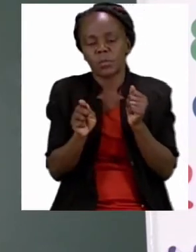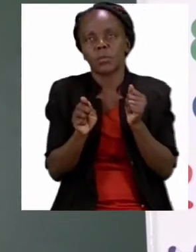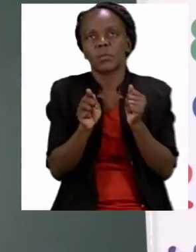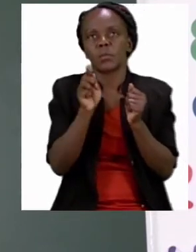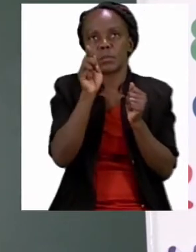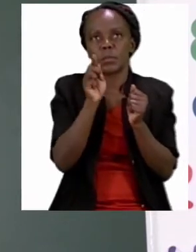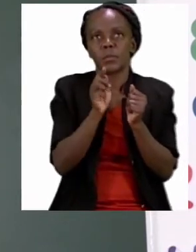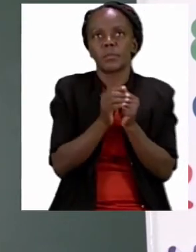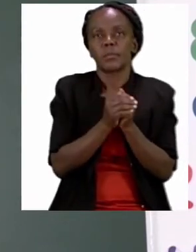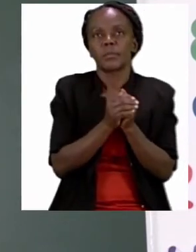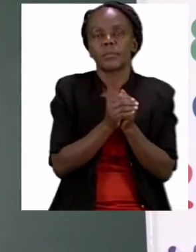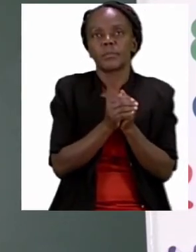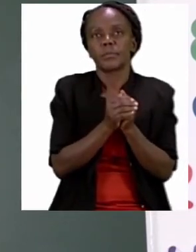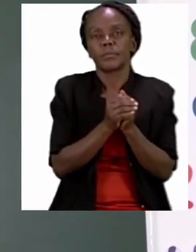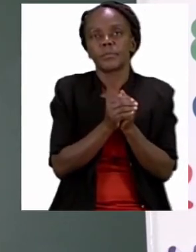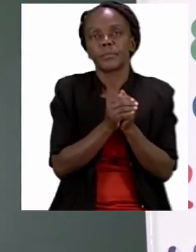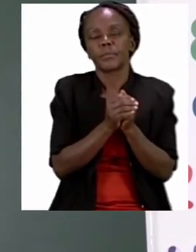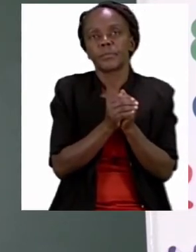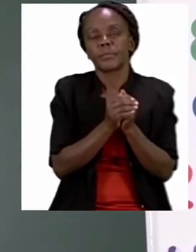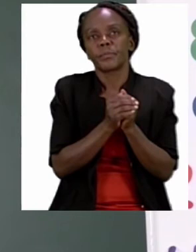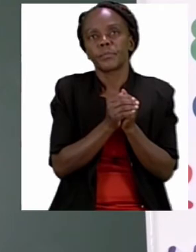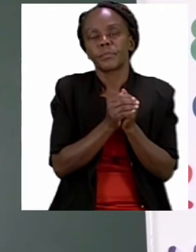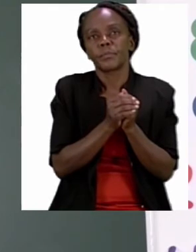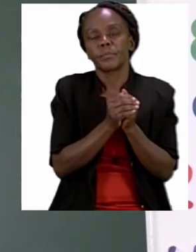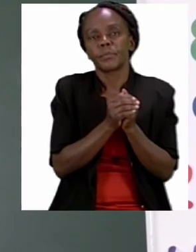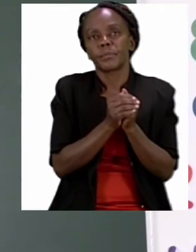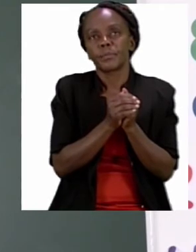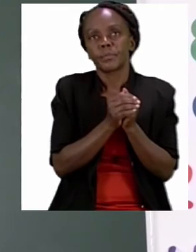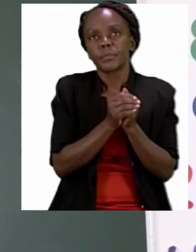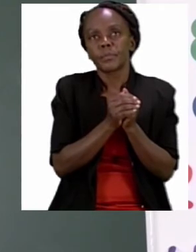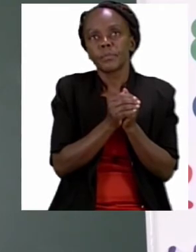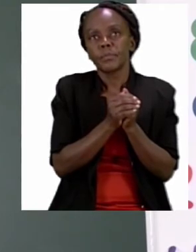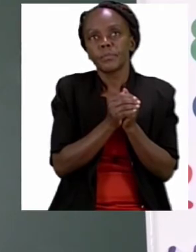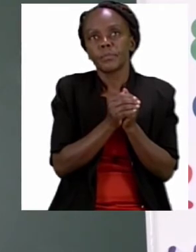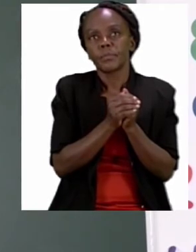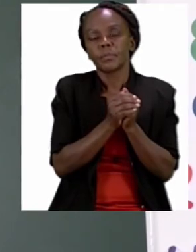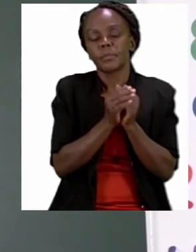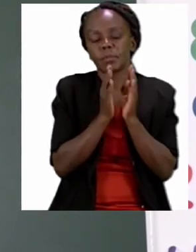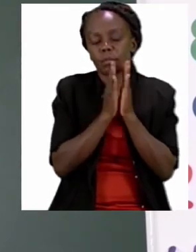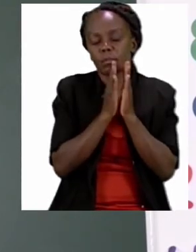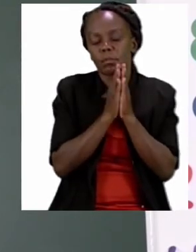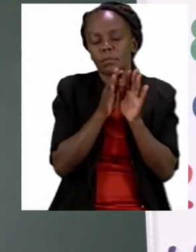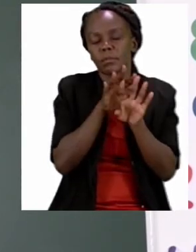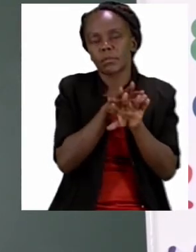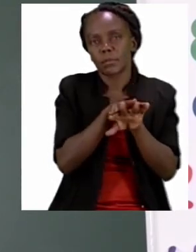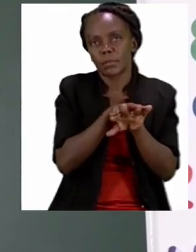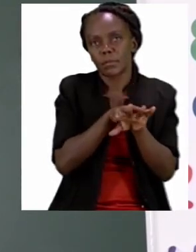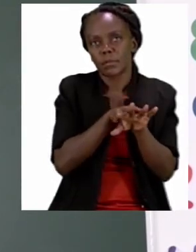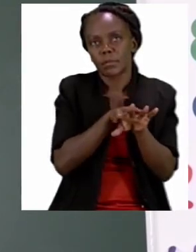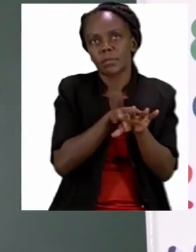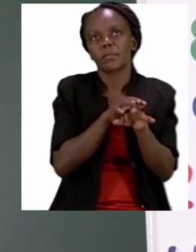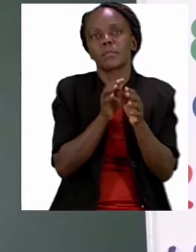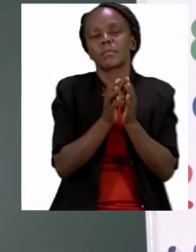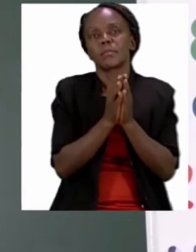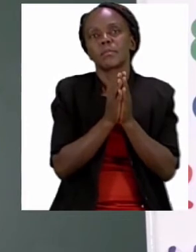color. The next one that you need to remember is to slow down. Take your